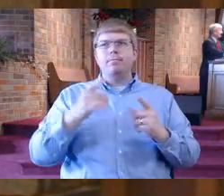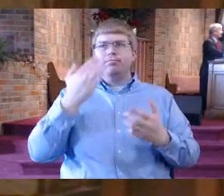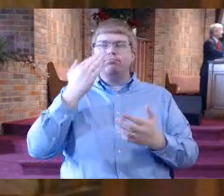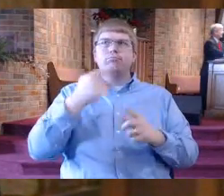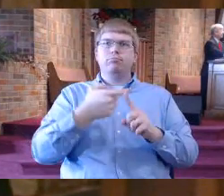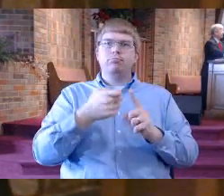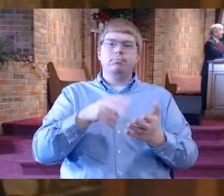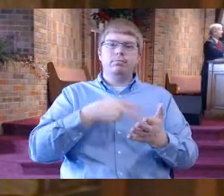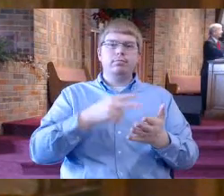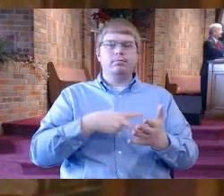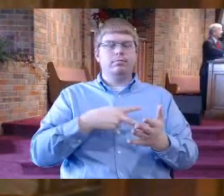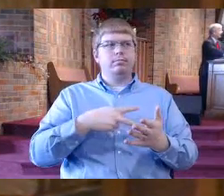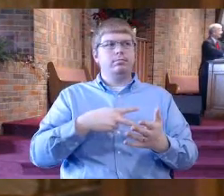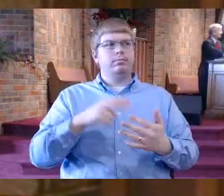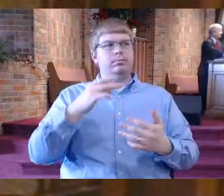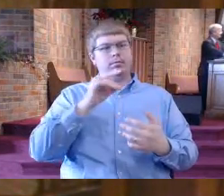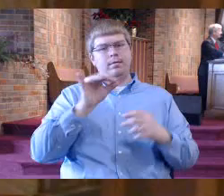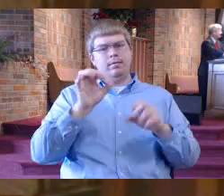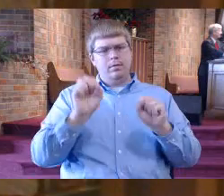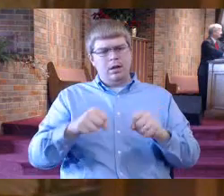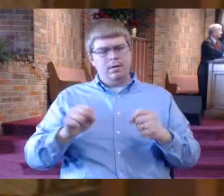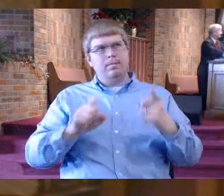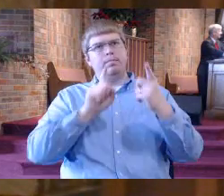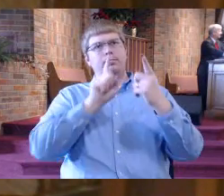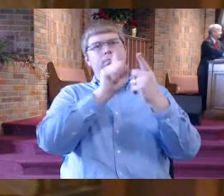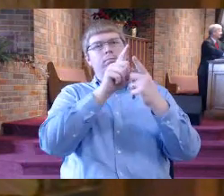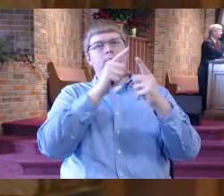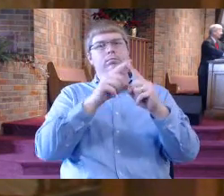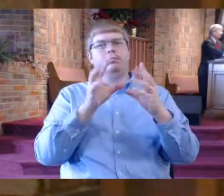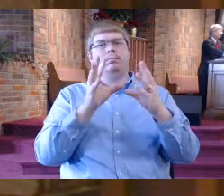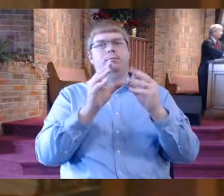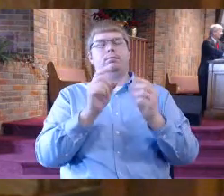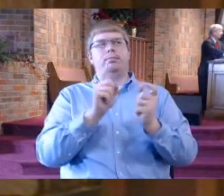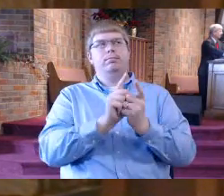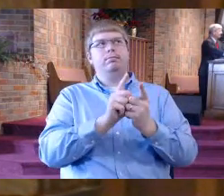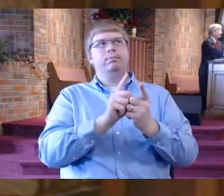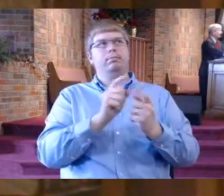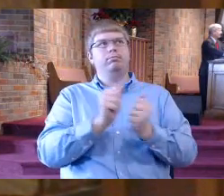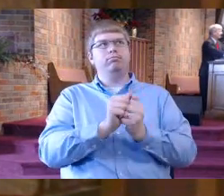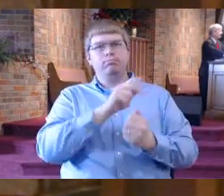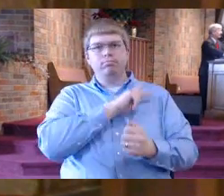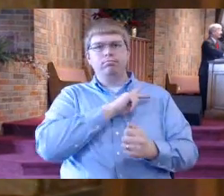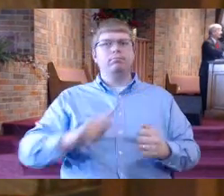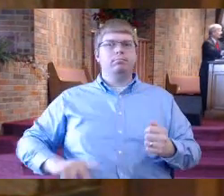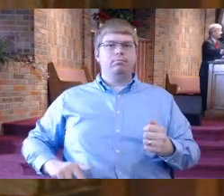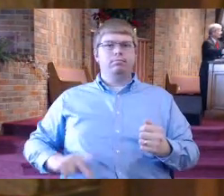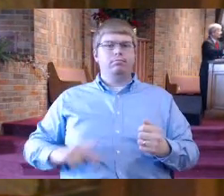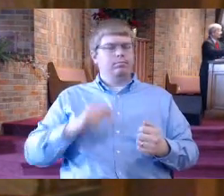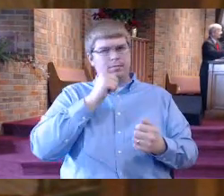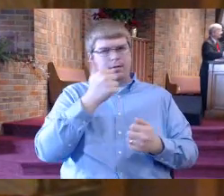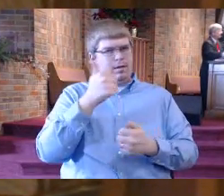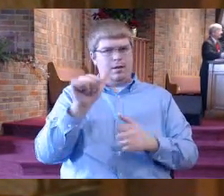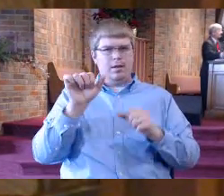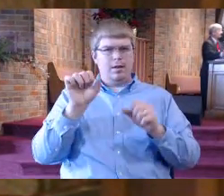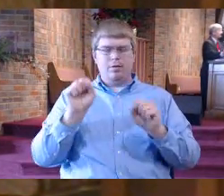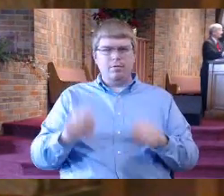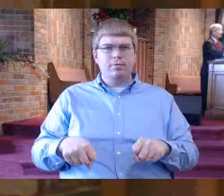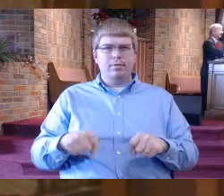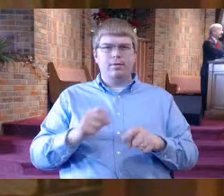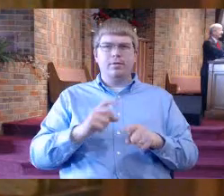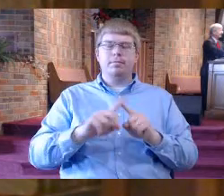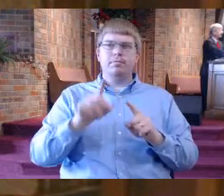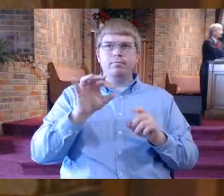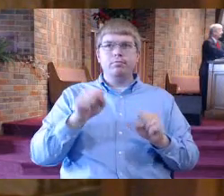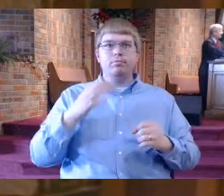if you got permission to go in front of the king, not everyone did get permission, but if you did, you were able to bring